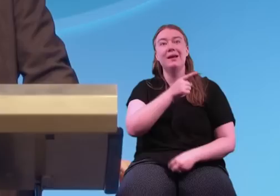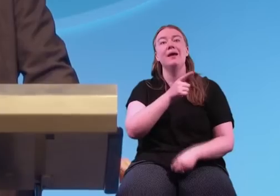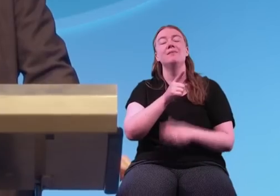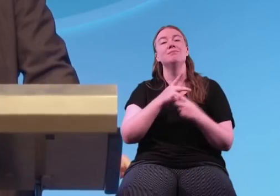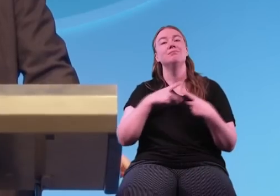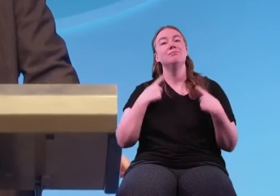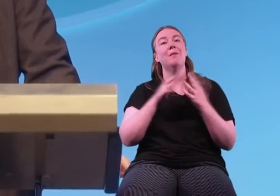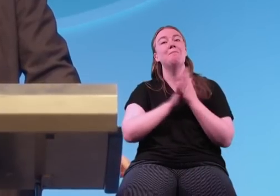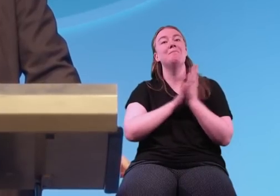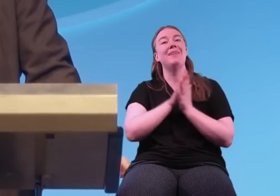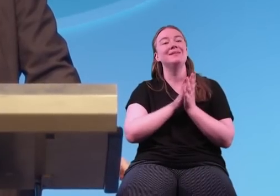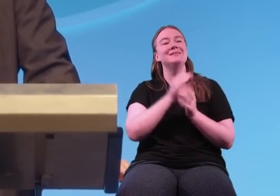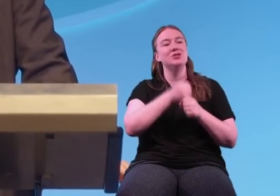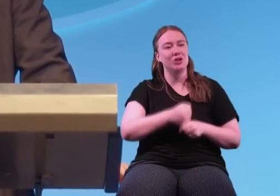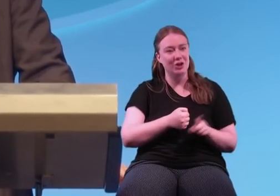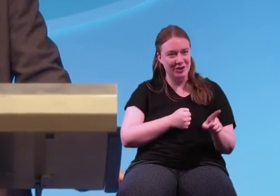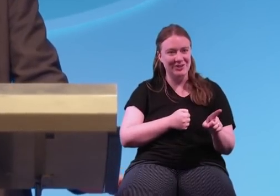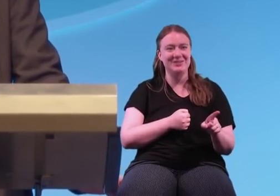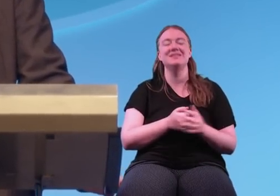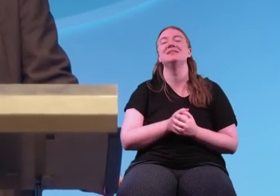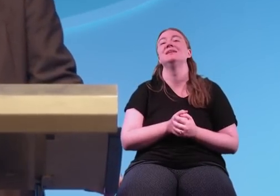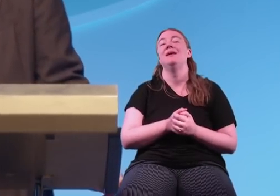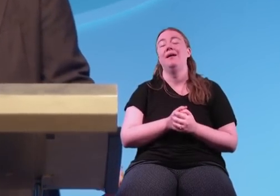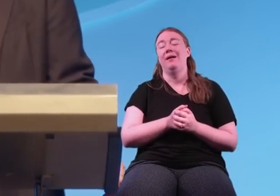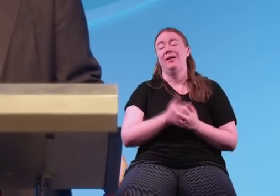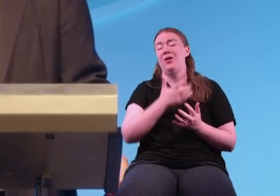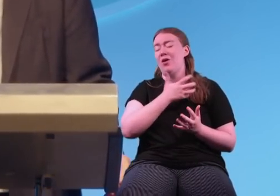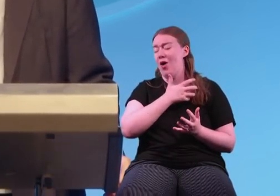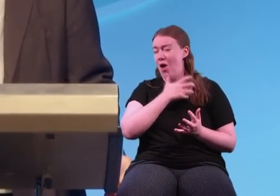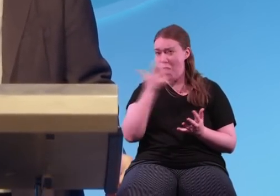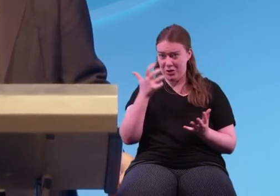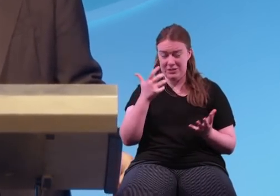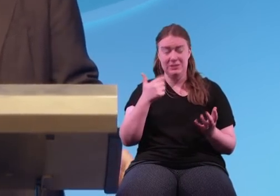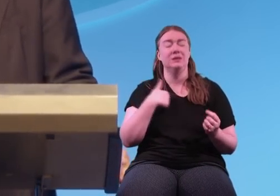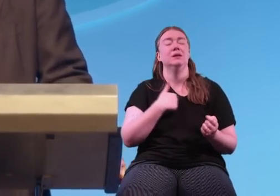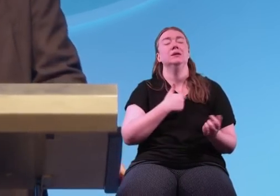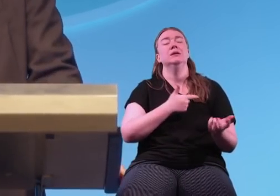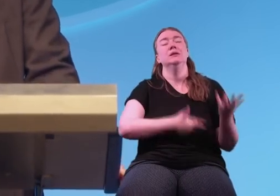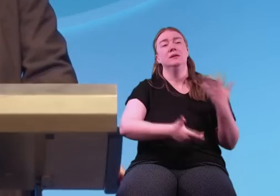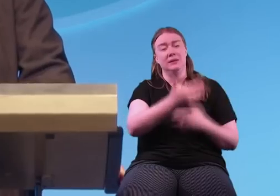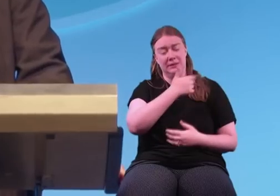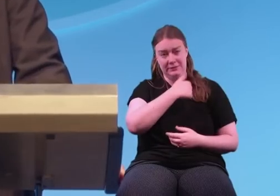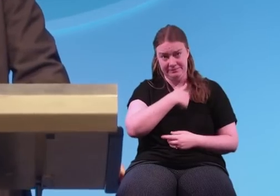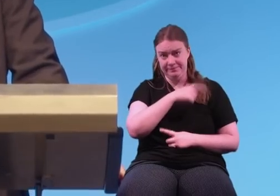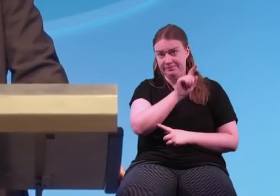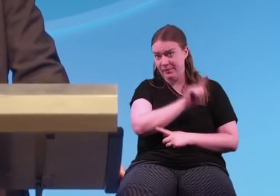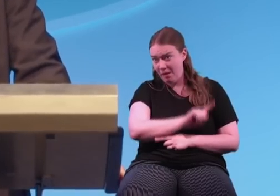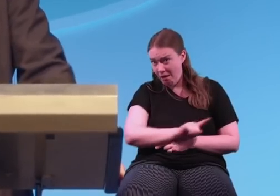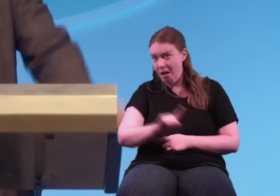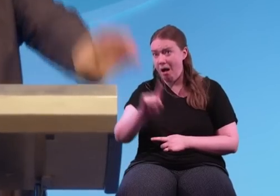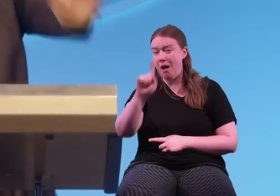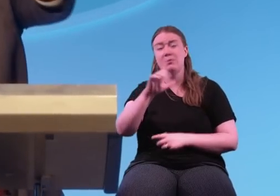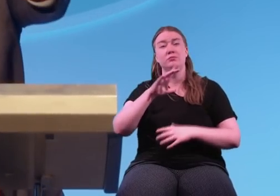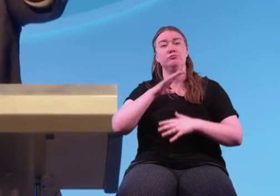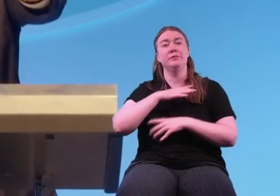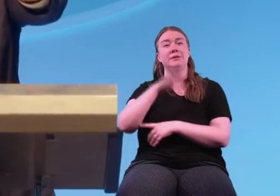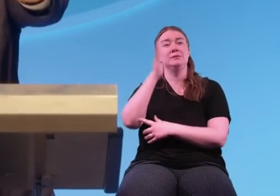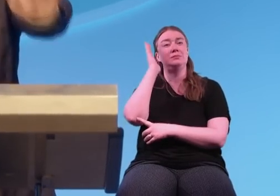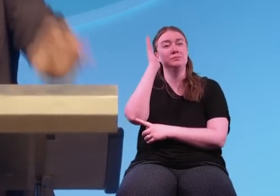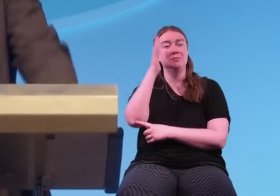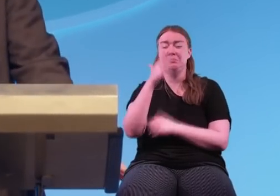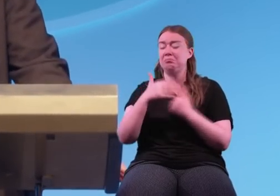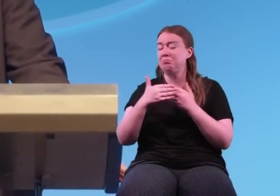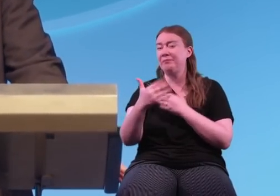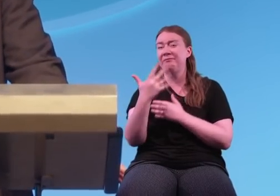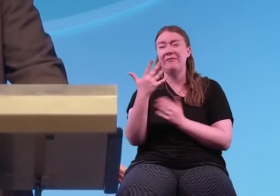going. And I noticed, as I got up to speak, that I wasn't into it 5 or 6 minutes. And